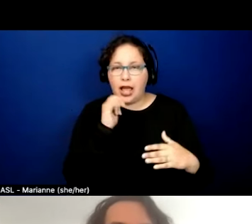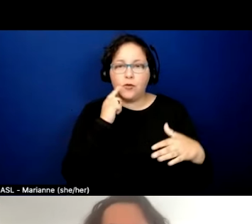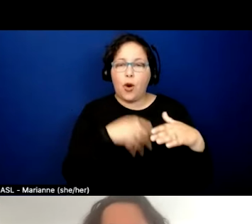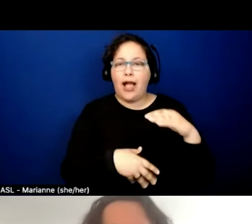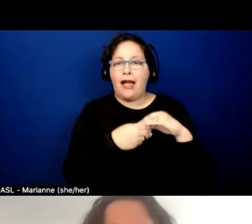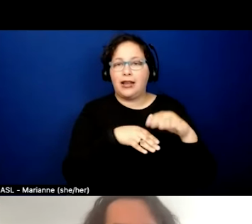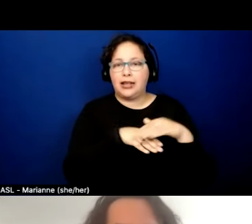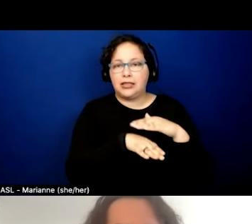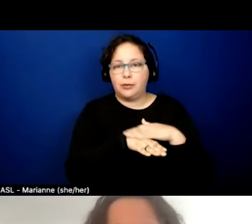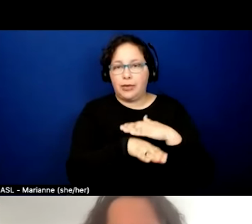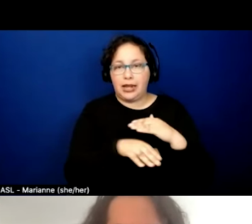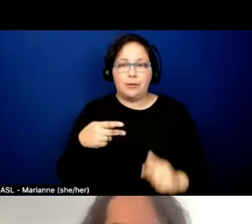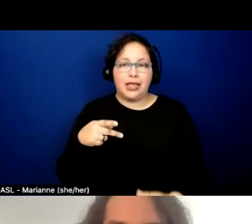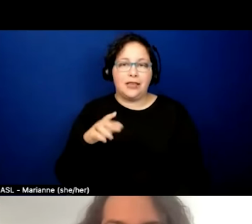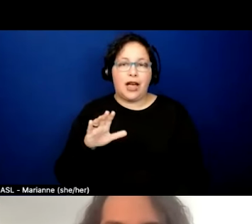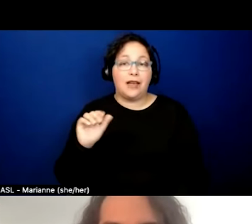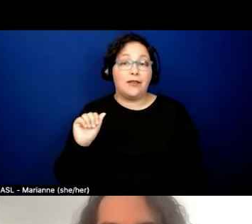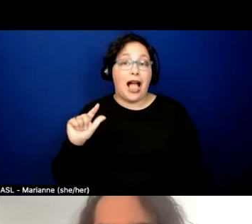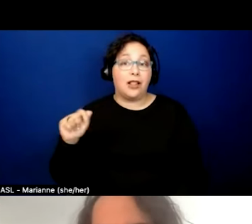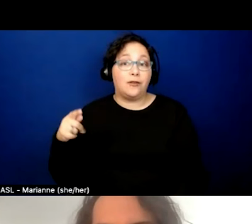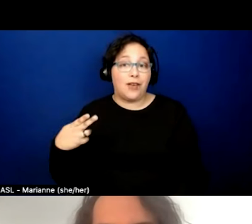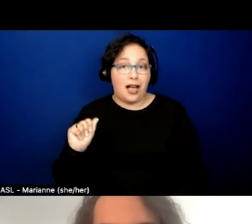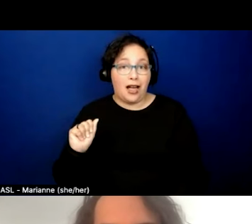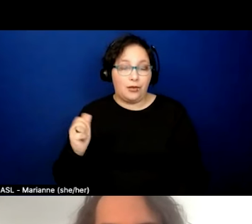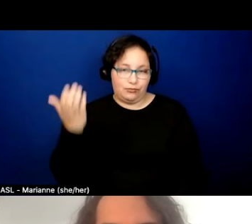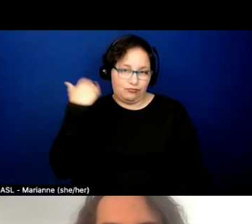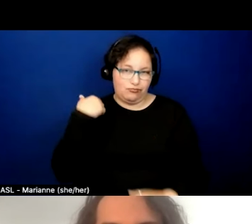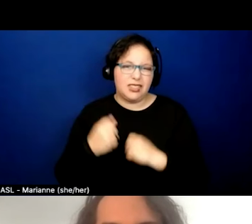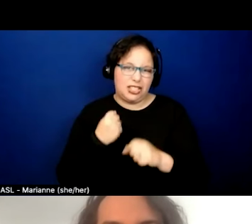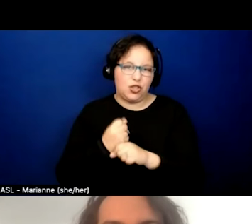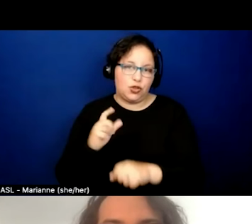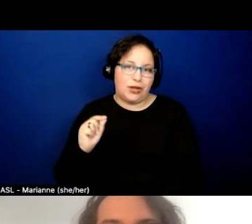on the P5 alpha editor around